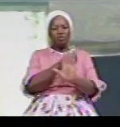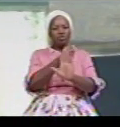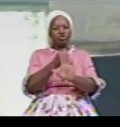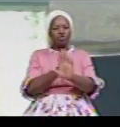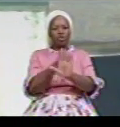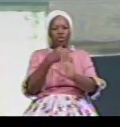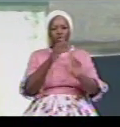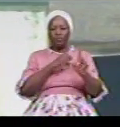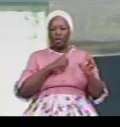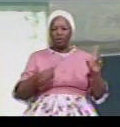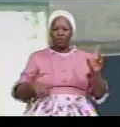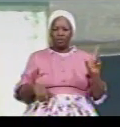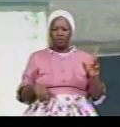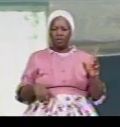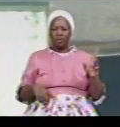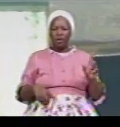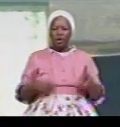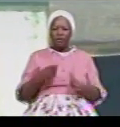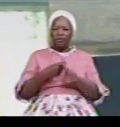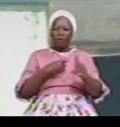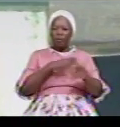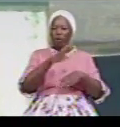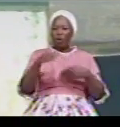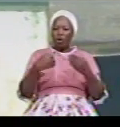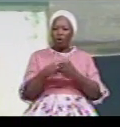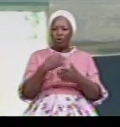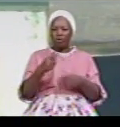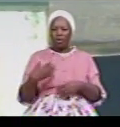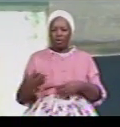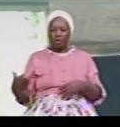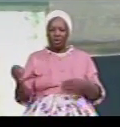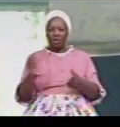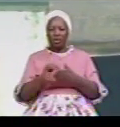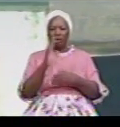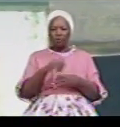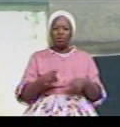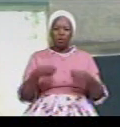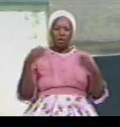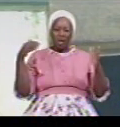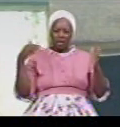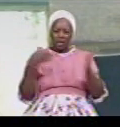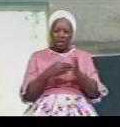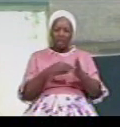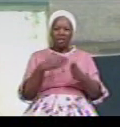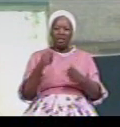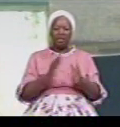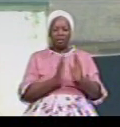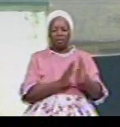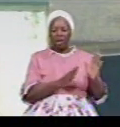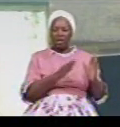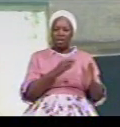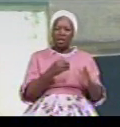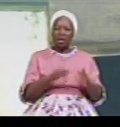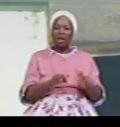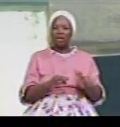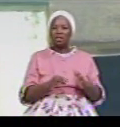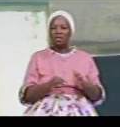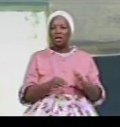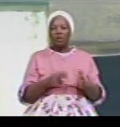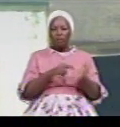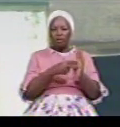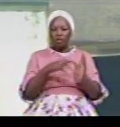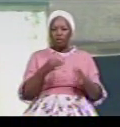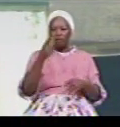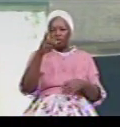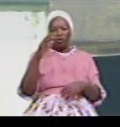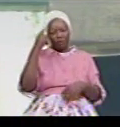Lord from all the things that will contradict the purpose and plan and strategy and calling of God for